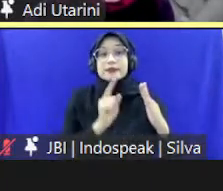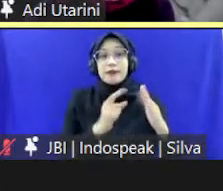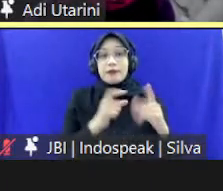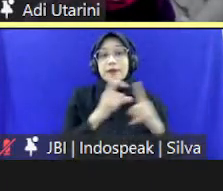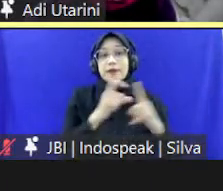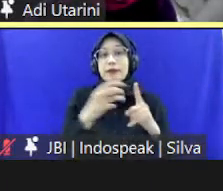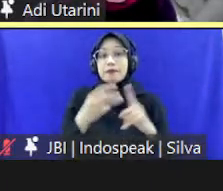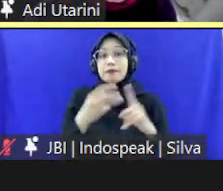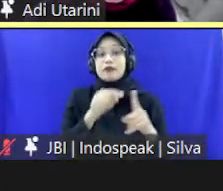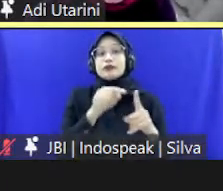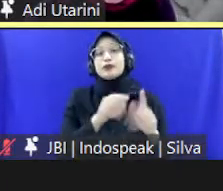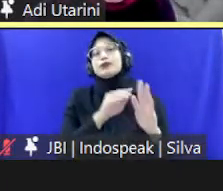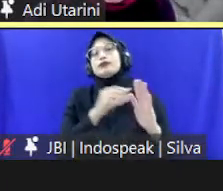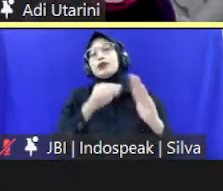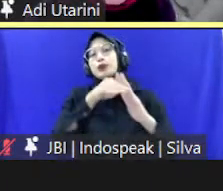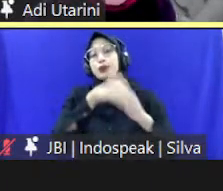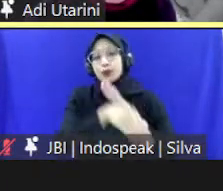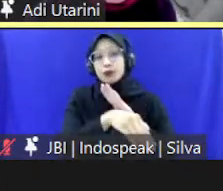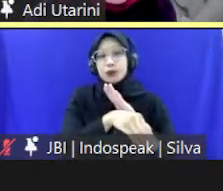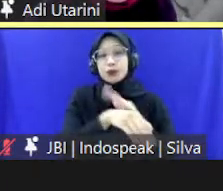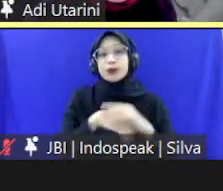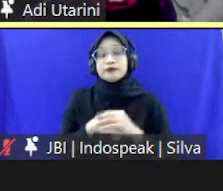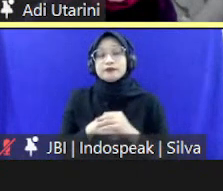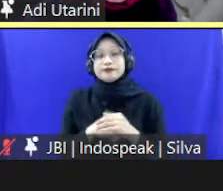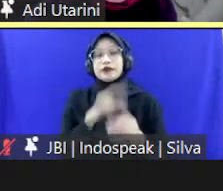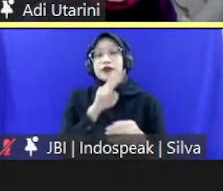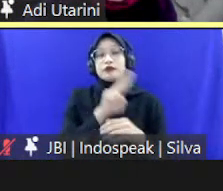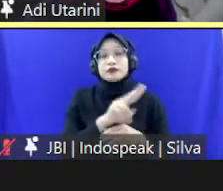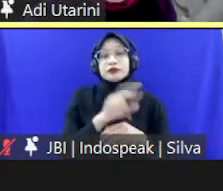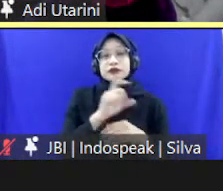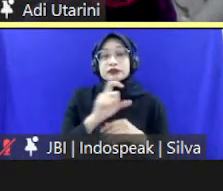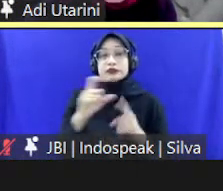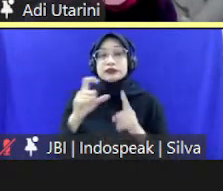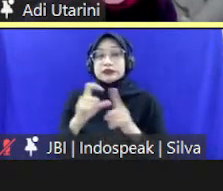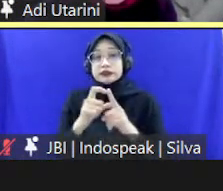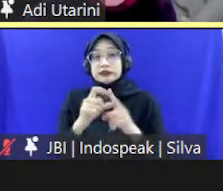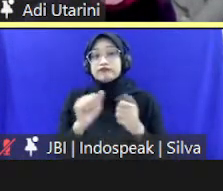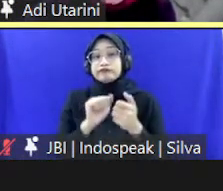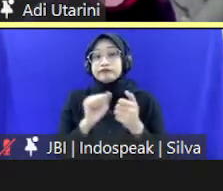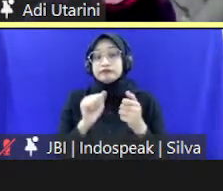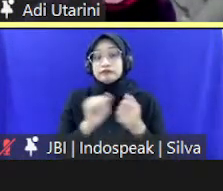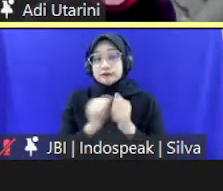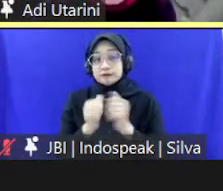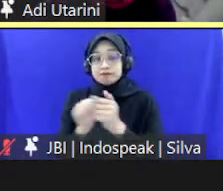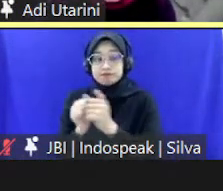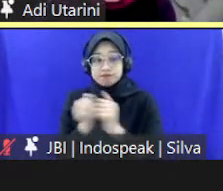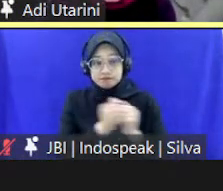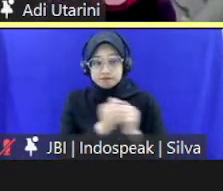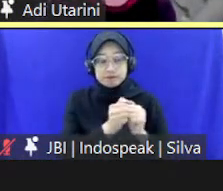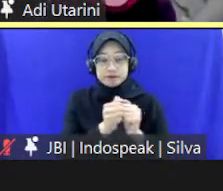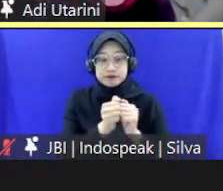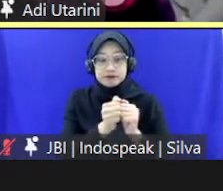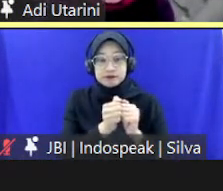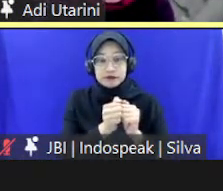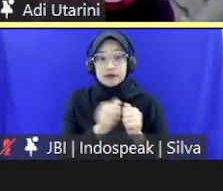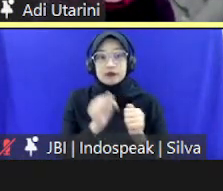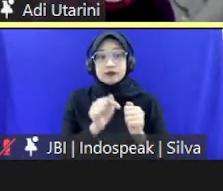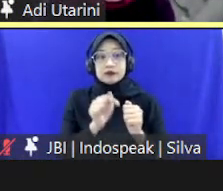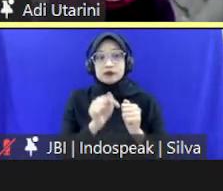reduction of hospitalized VCD cases in the intervention areas compared to the control areas.